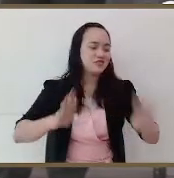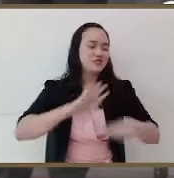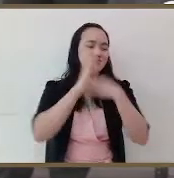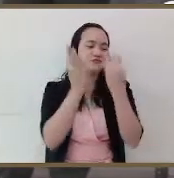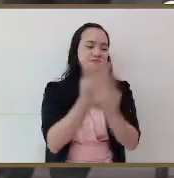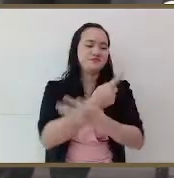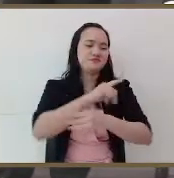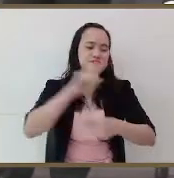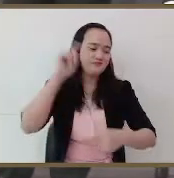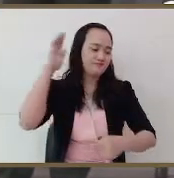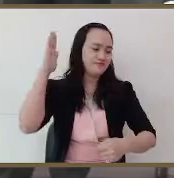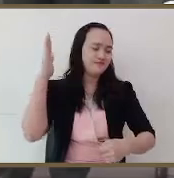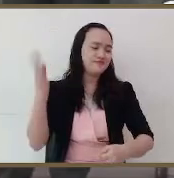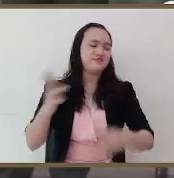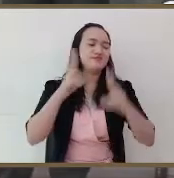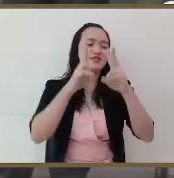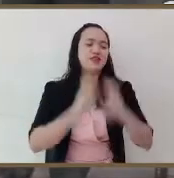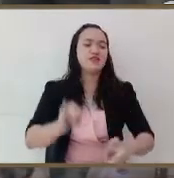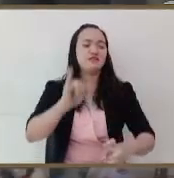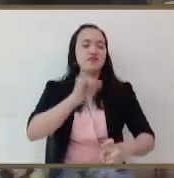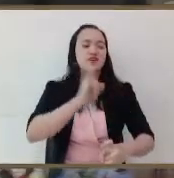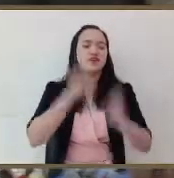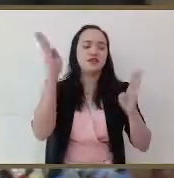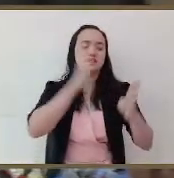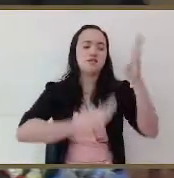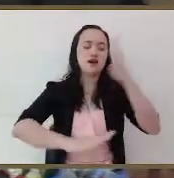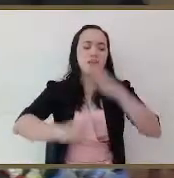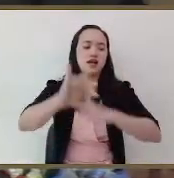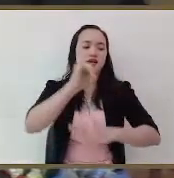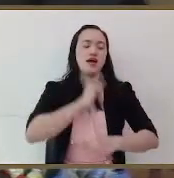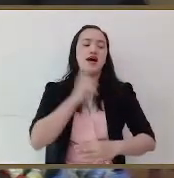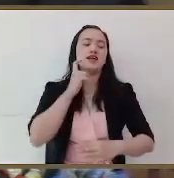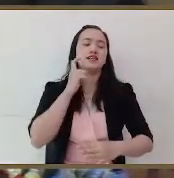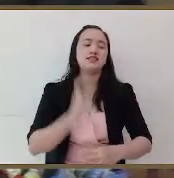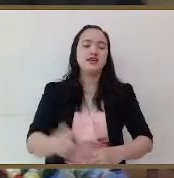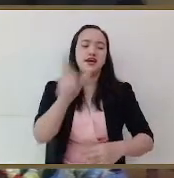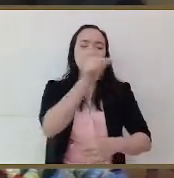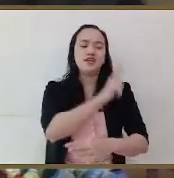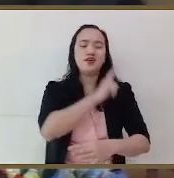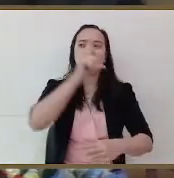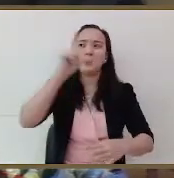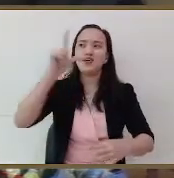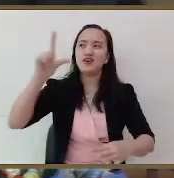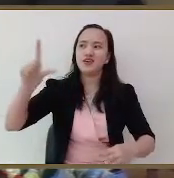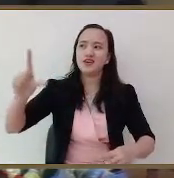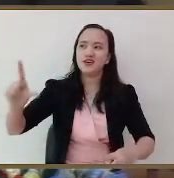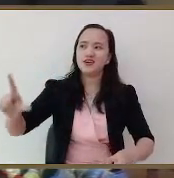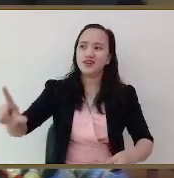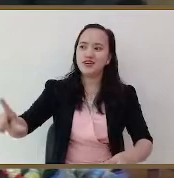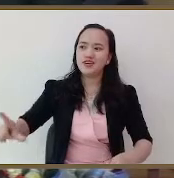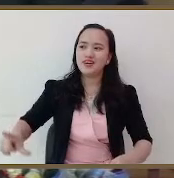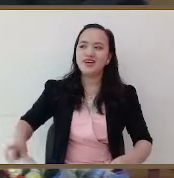and live forever with Him. Even in the valley, I can say,